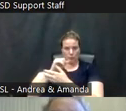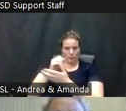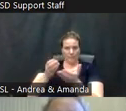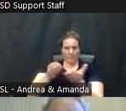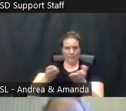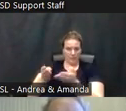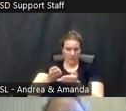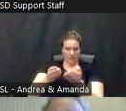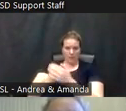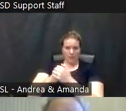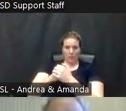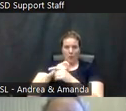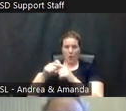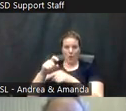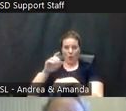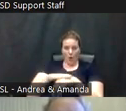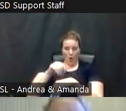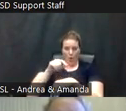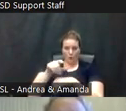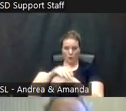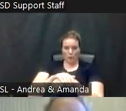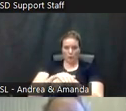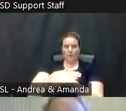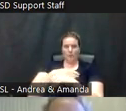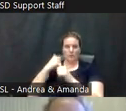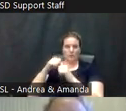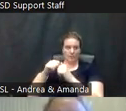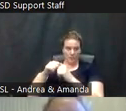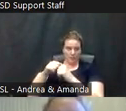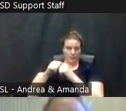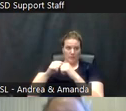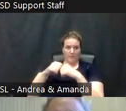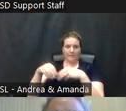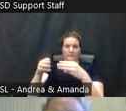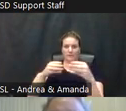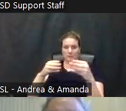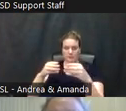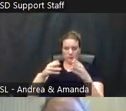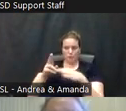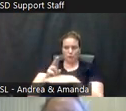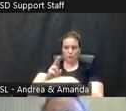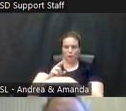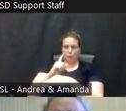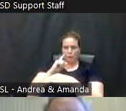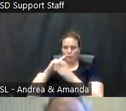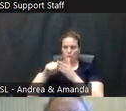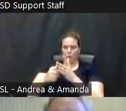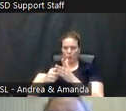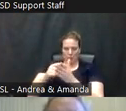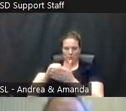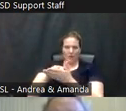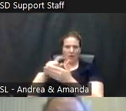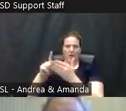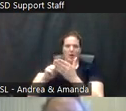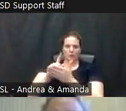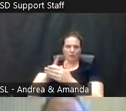call you. And please remember the facilitation use awaited stack and will not always call on the first person